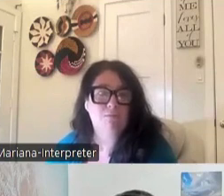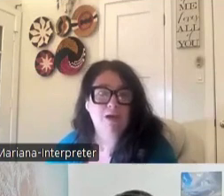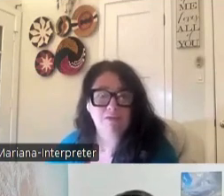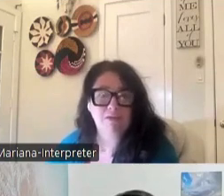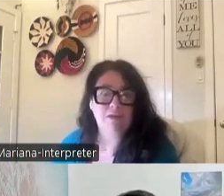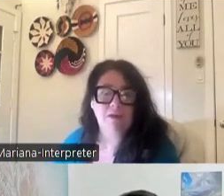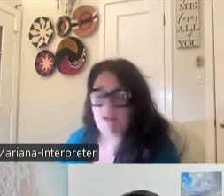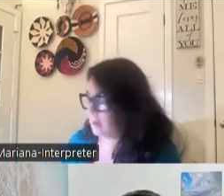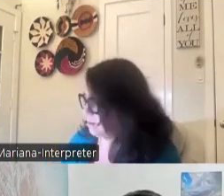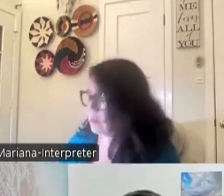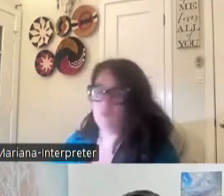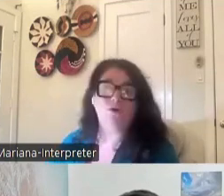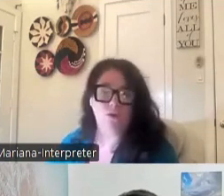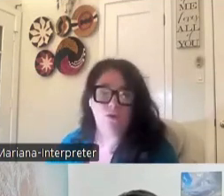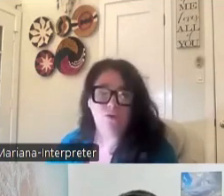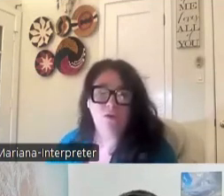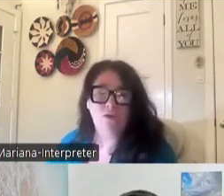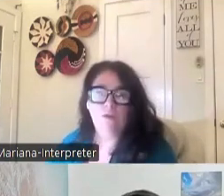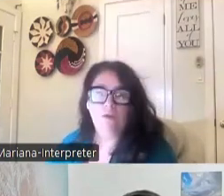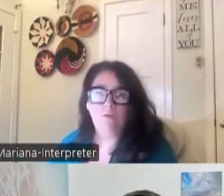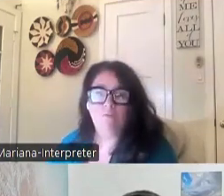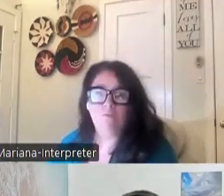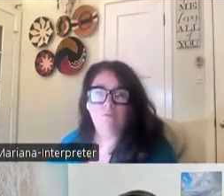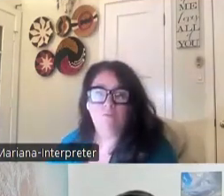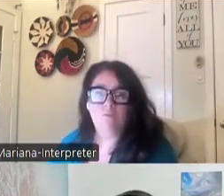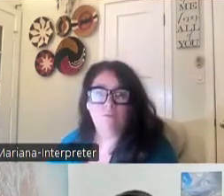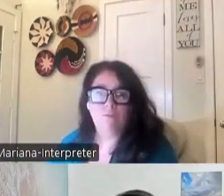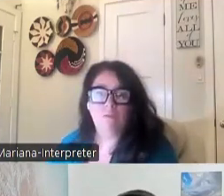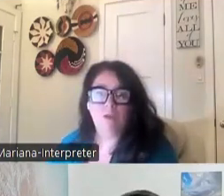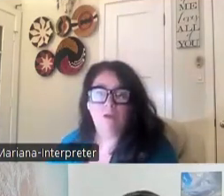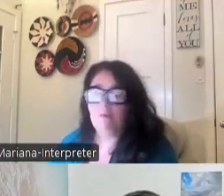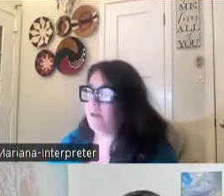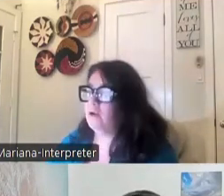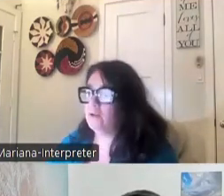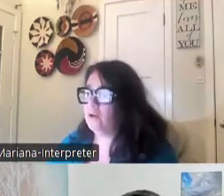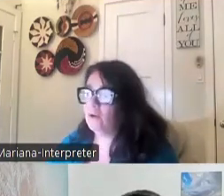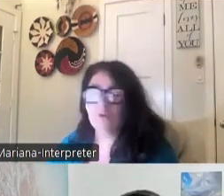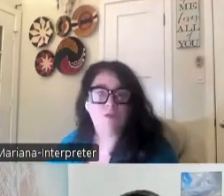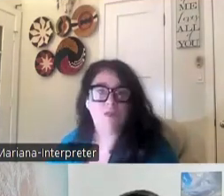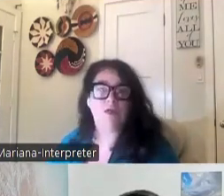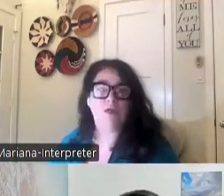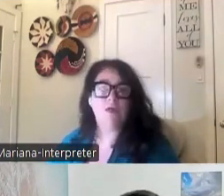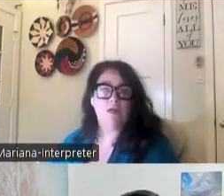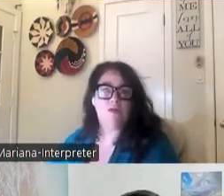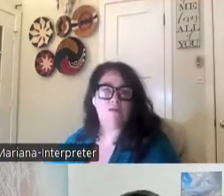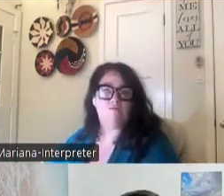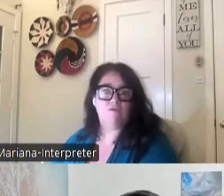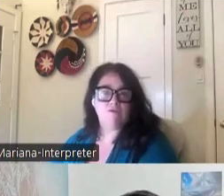a particularly remarkable summer in places like San Francisco or the west side of LA.